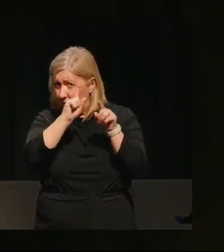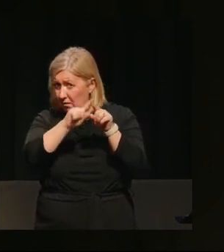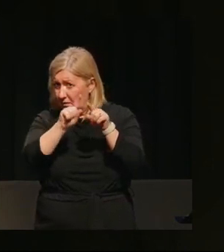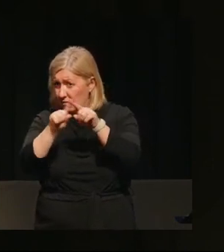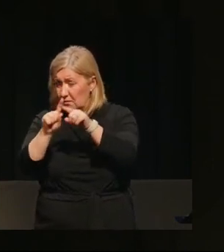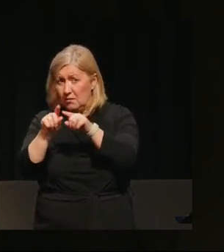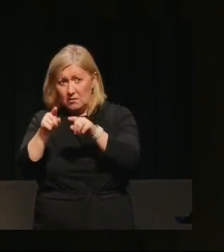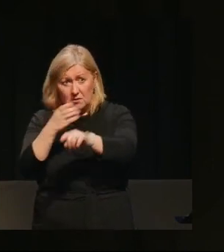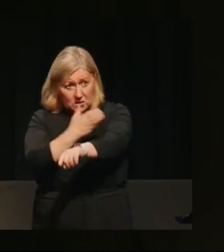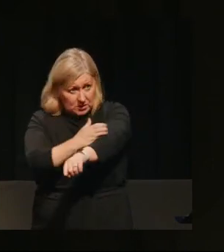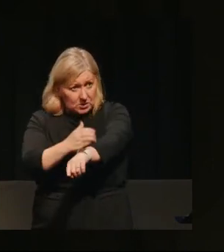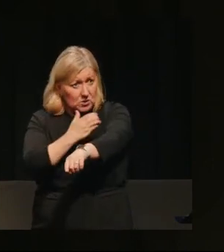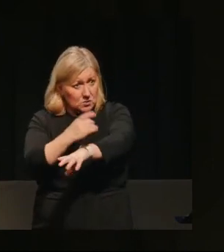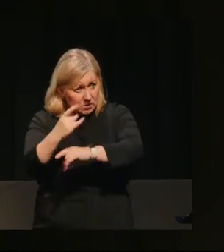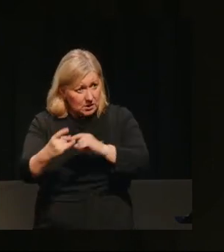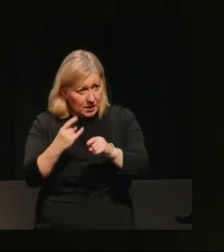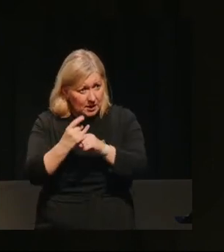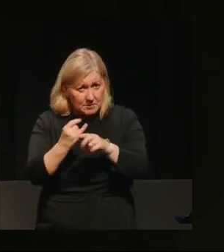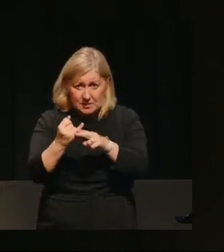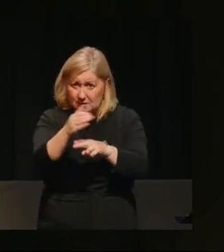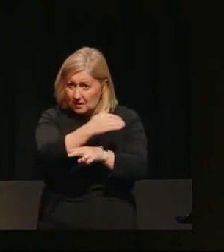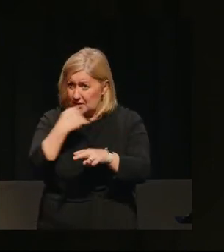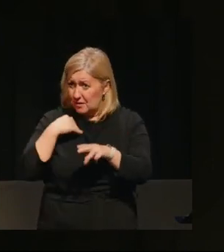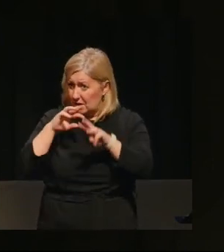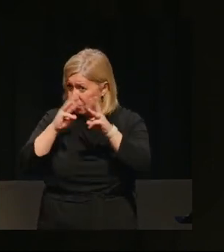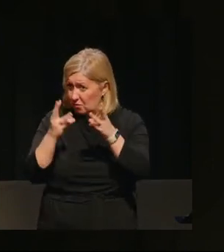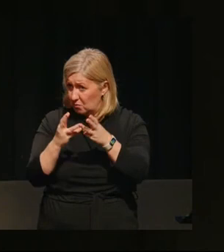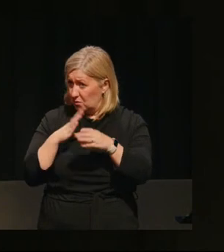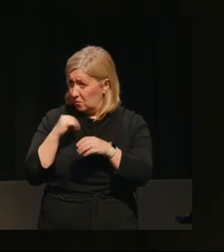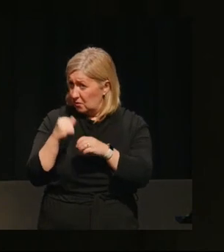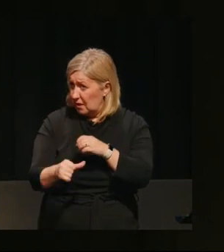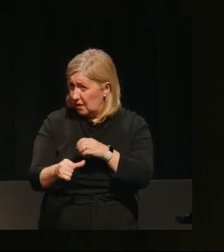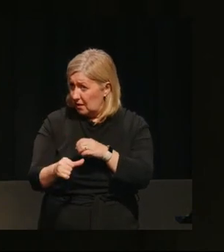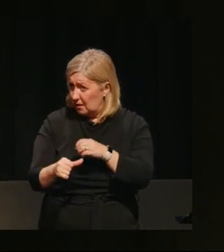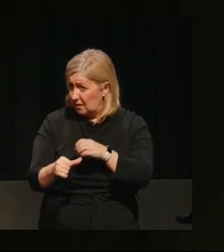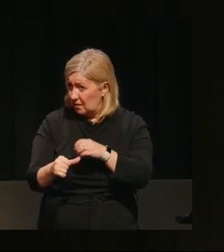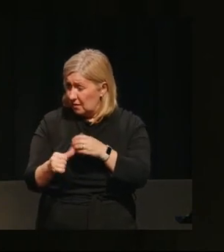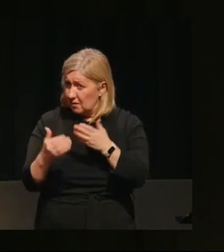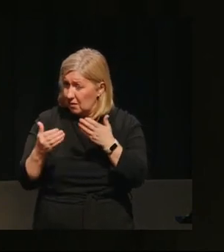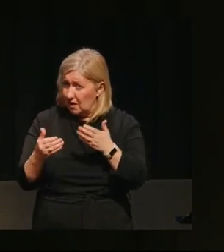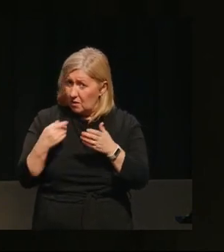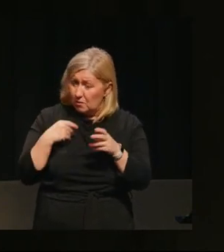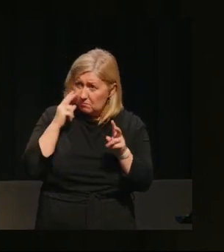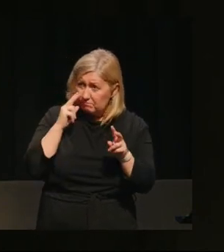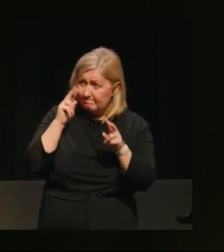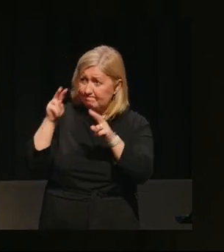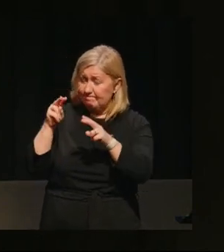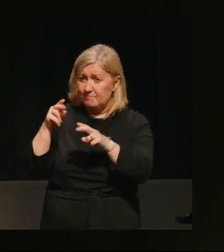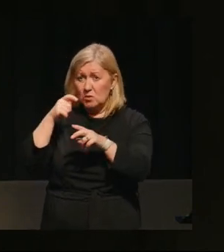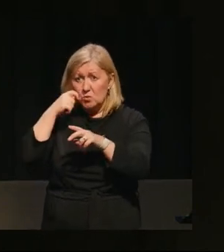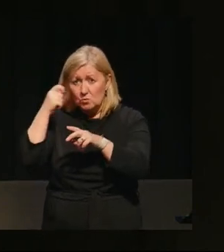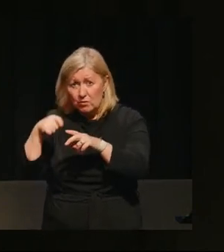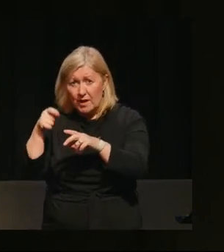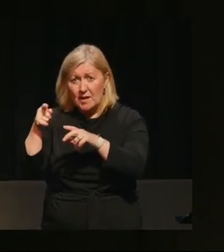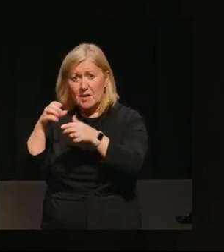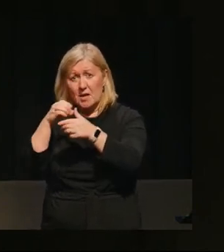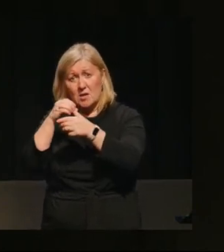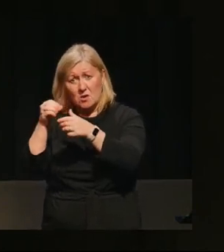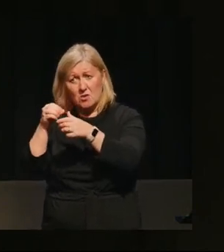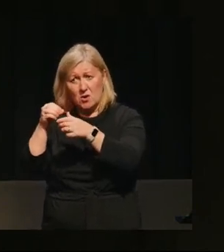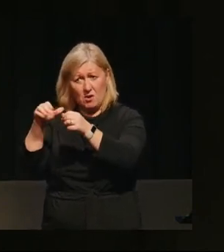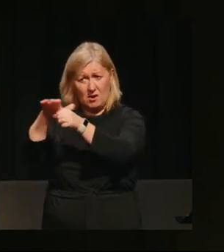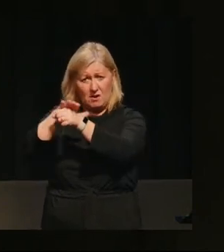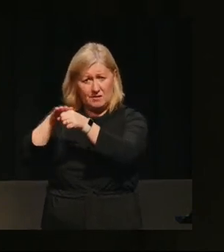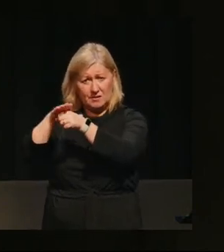to be perpetrated in our world today. Our thoughts turn to Ukraine and other areas of conflict.